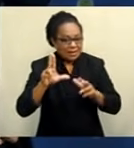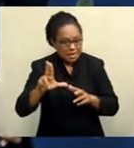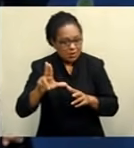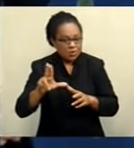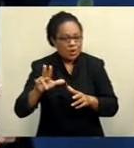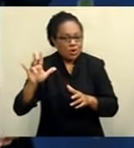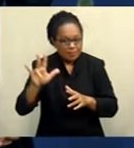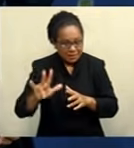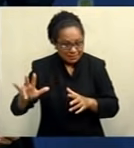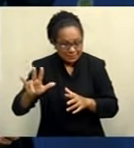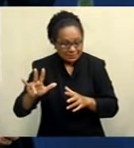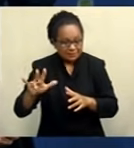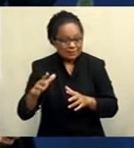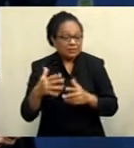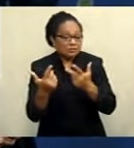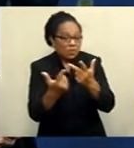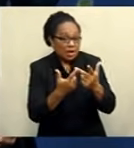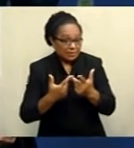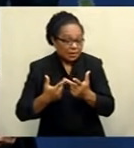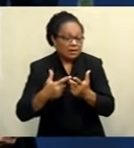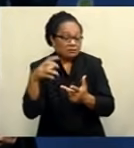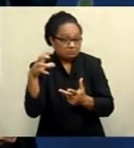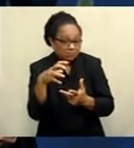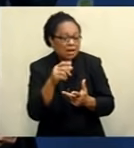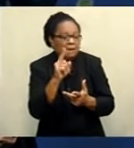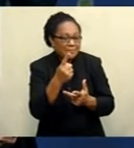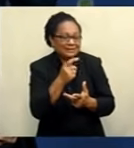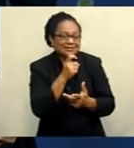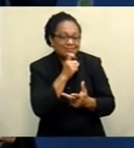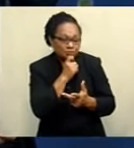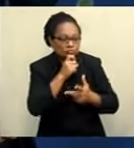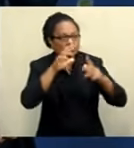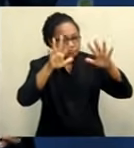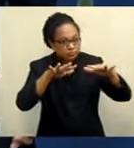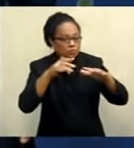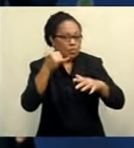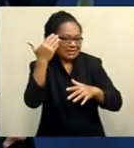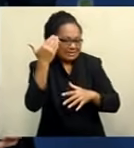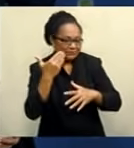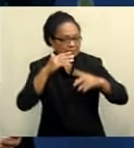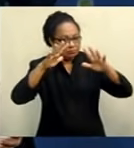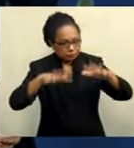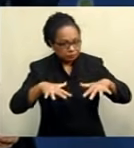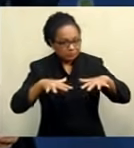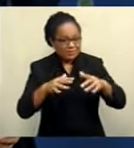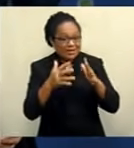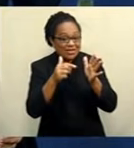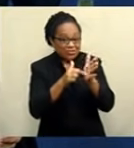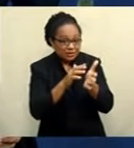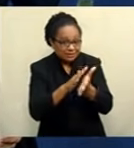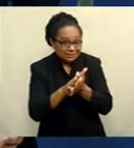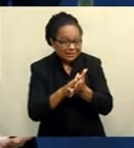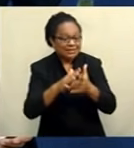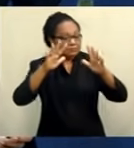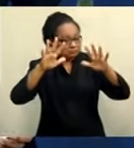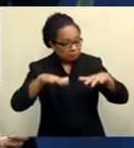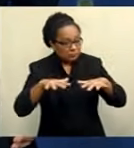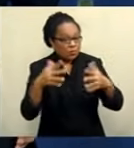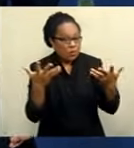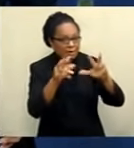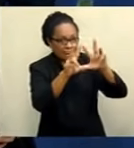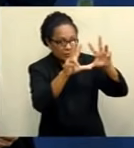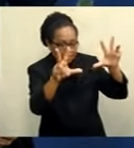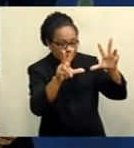groups. Elsewhere fine apart from possible isolated afternoon or evening showers. The outlook for Thursday, some showers over